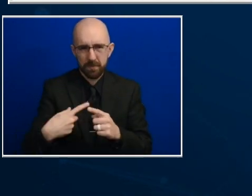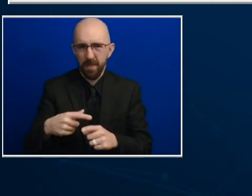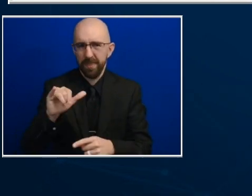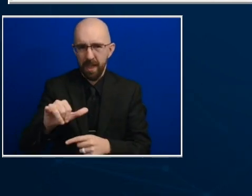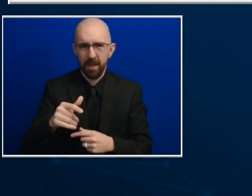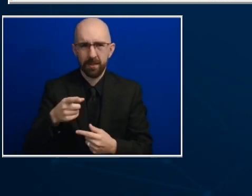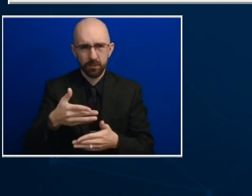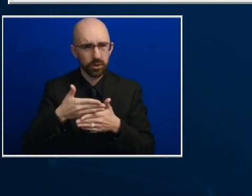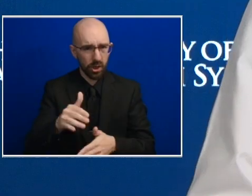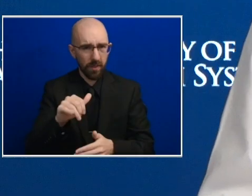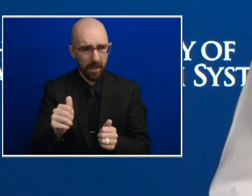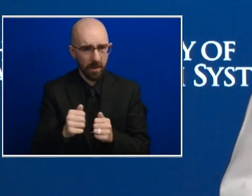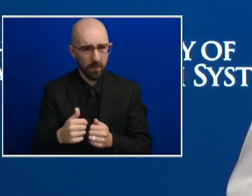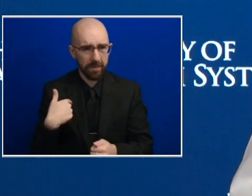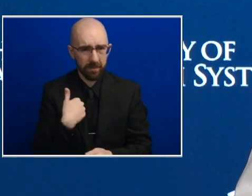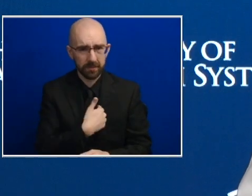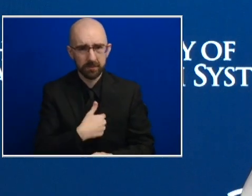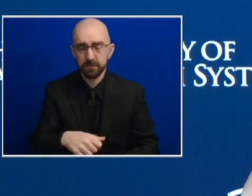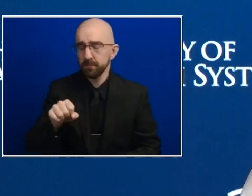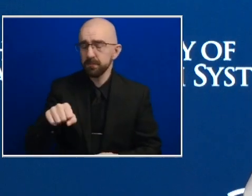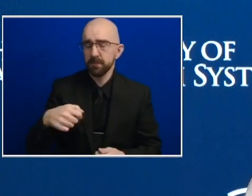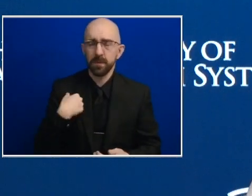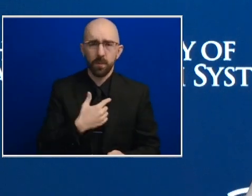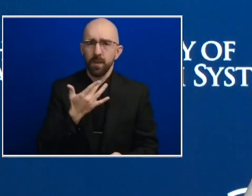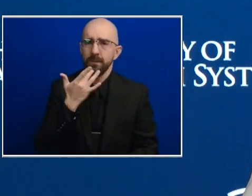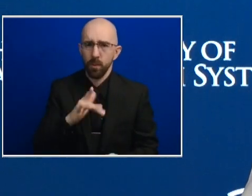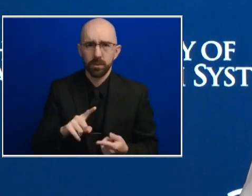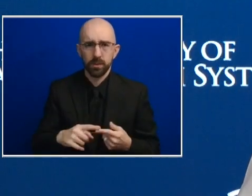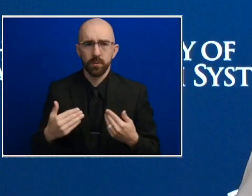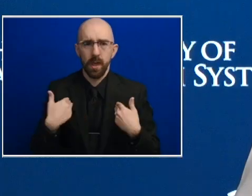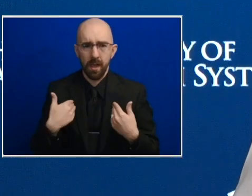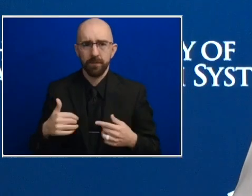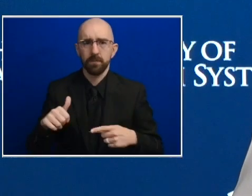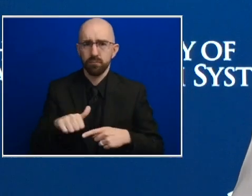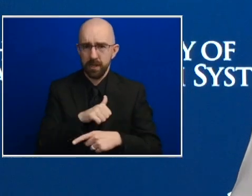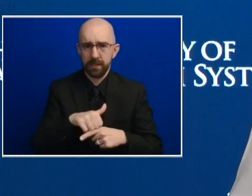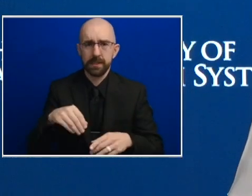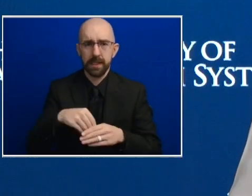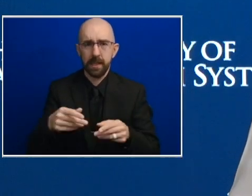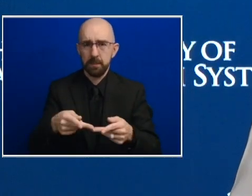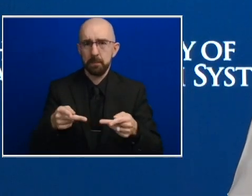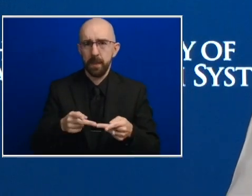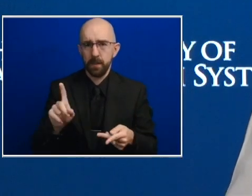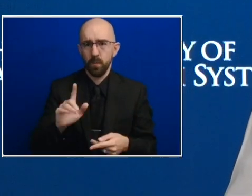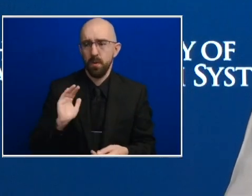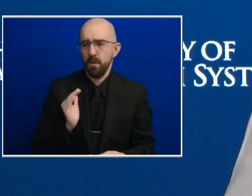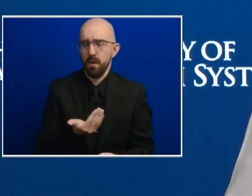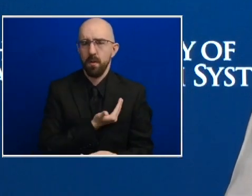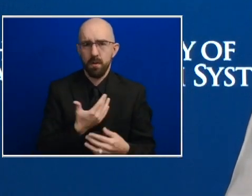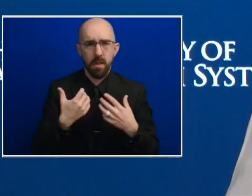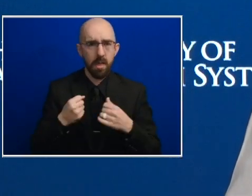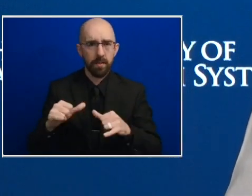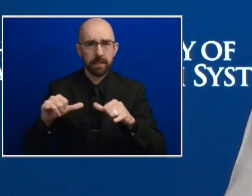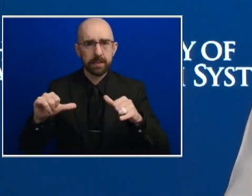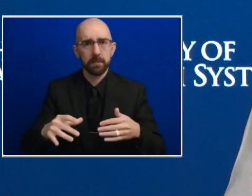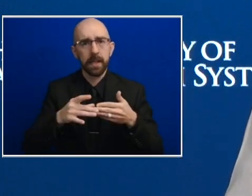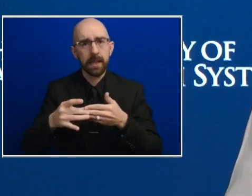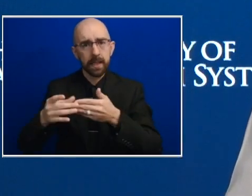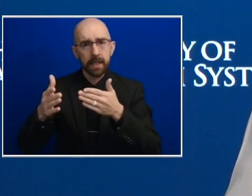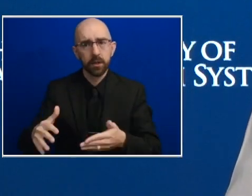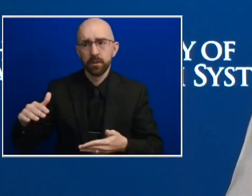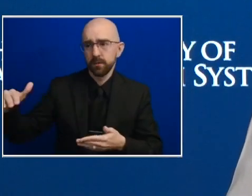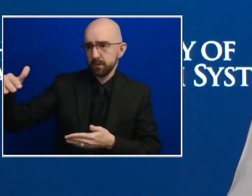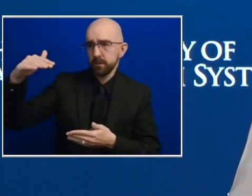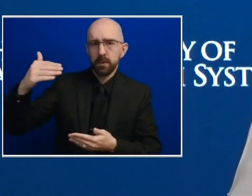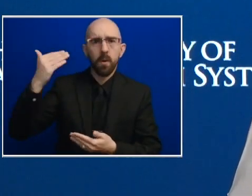Yeah, absolutely. We are so fortunate to practice in a place where our health system leaders are aware of this